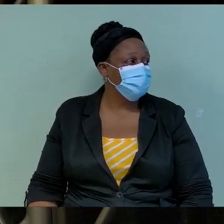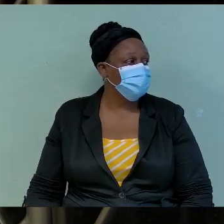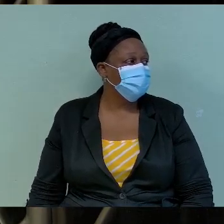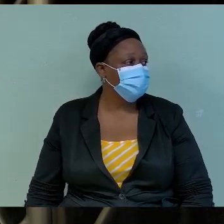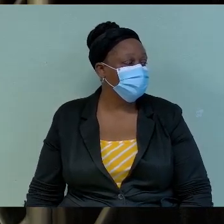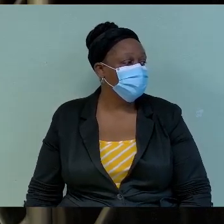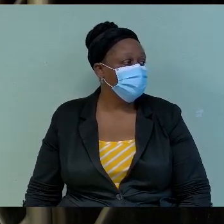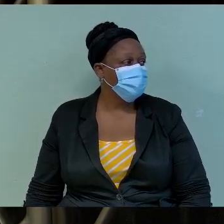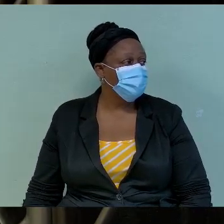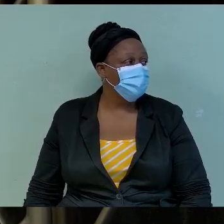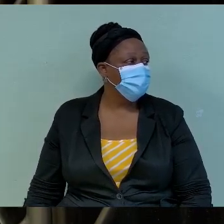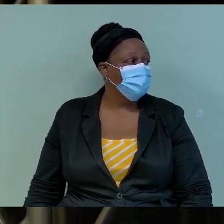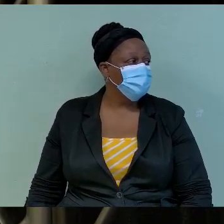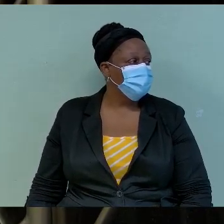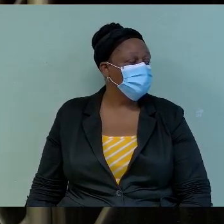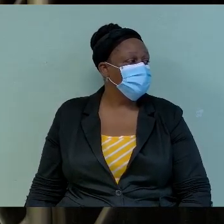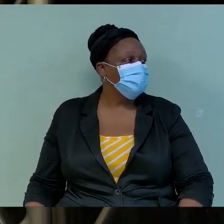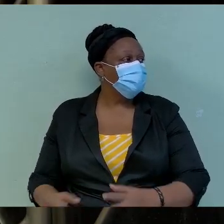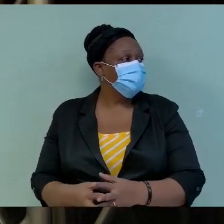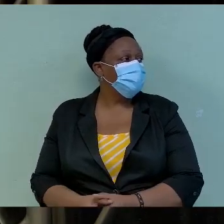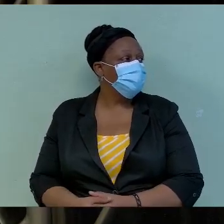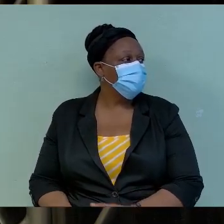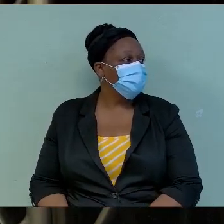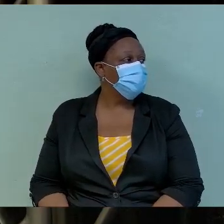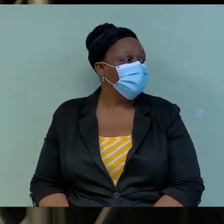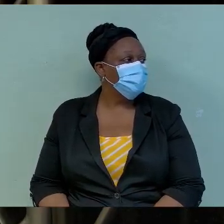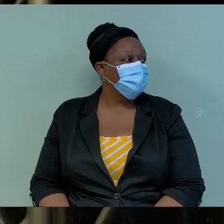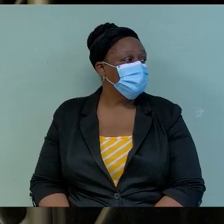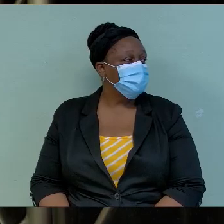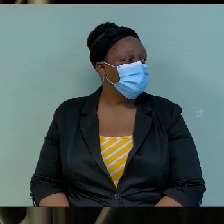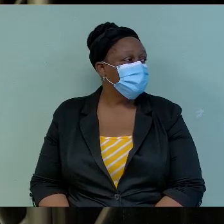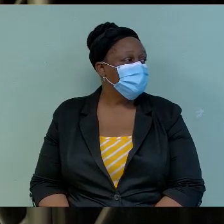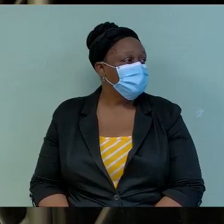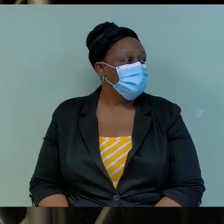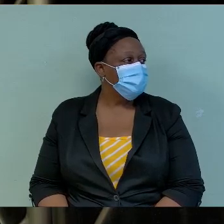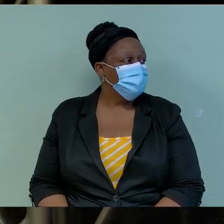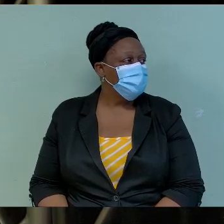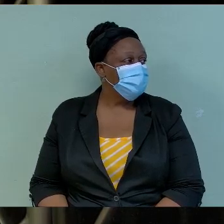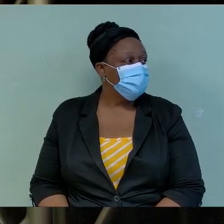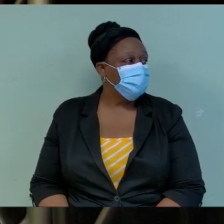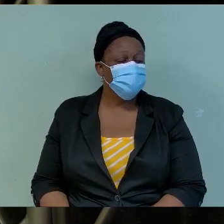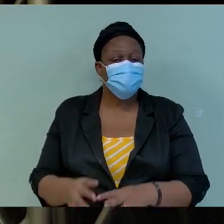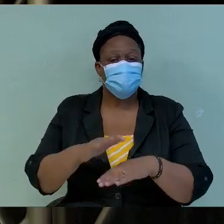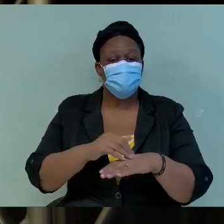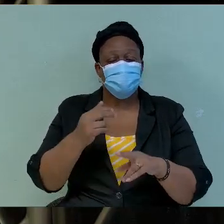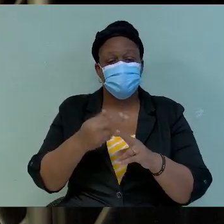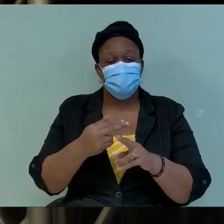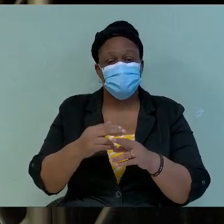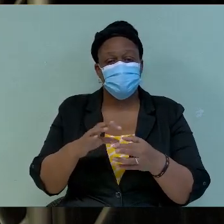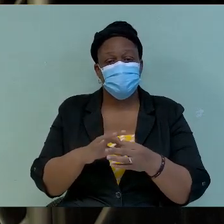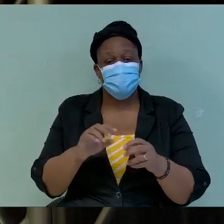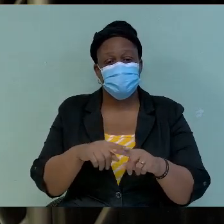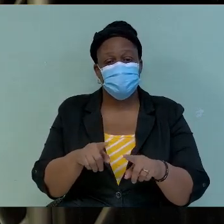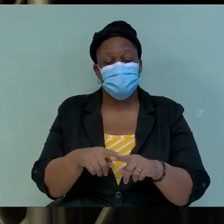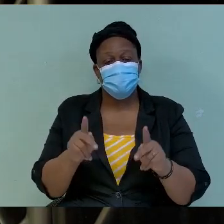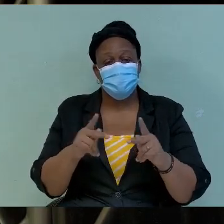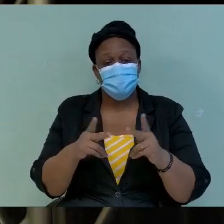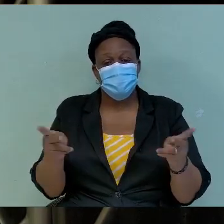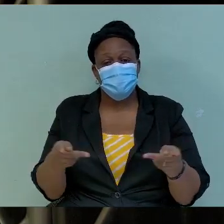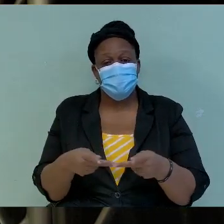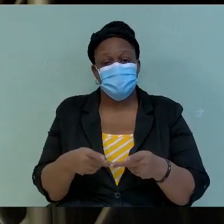Zeke, District 4. In District 5, we have Mr. Douglas. In District 3, we have persons like Livingston